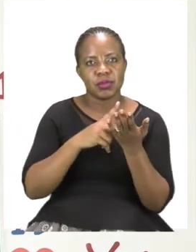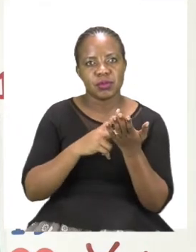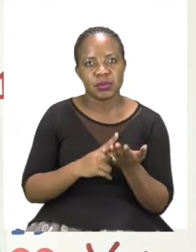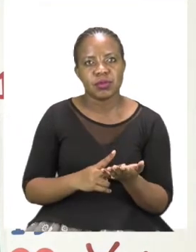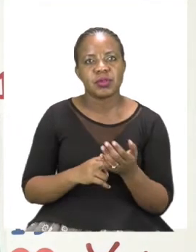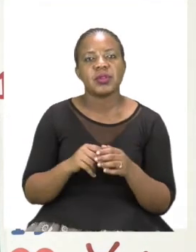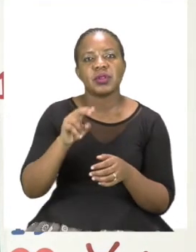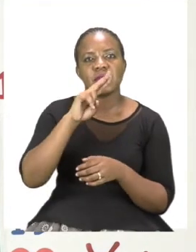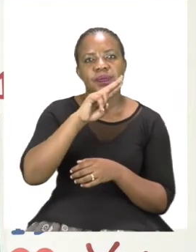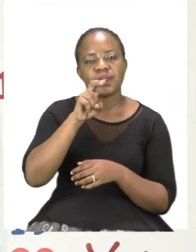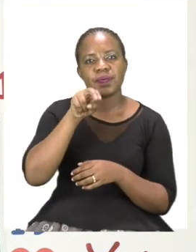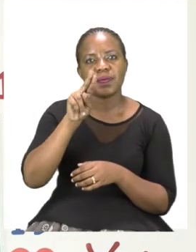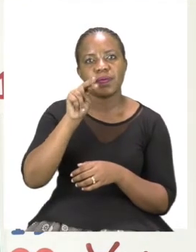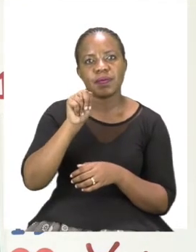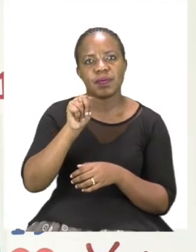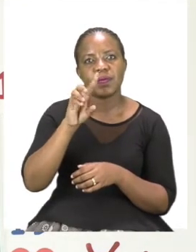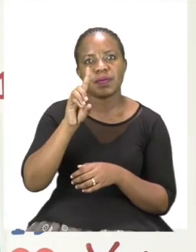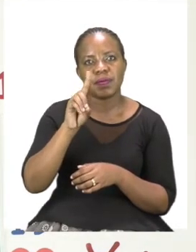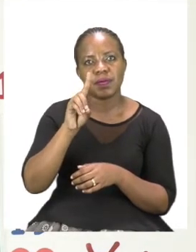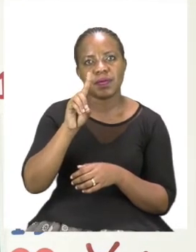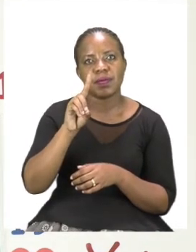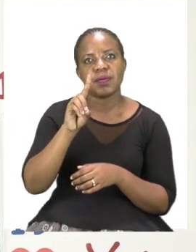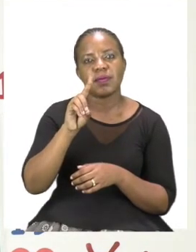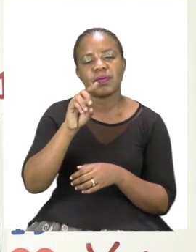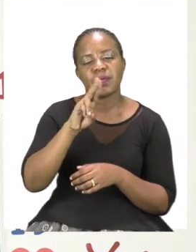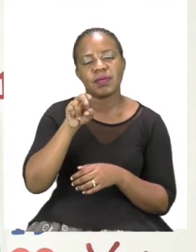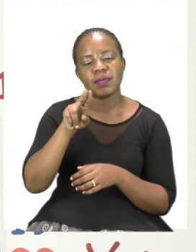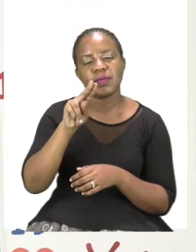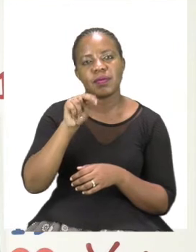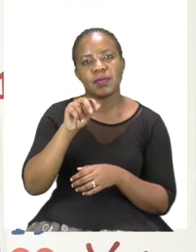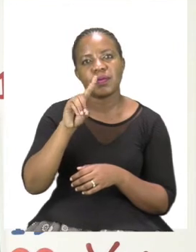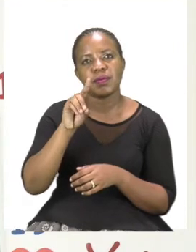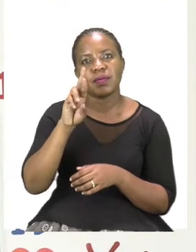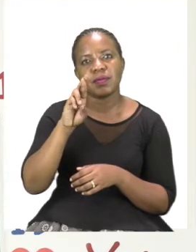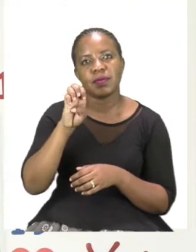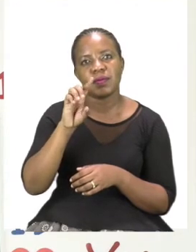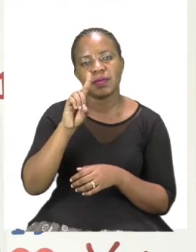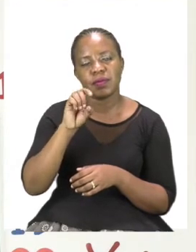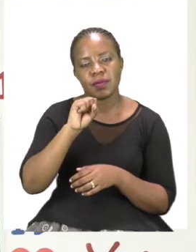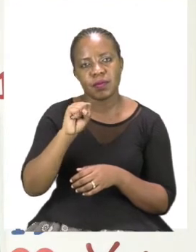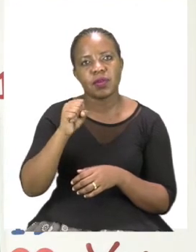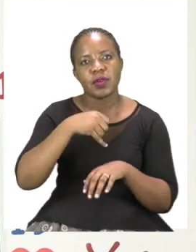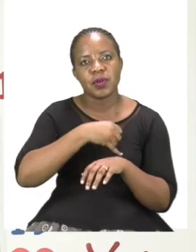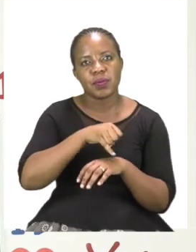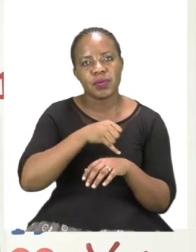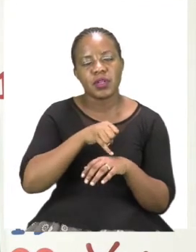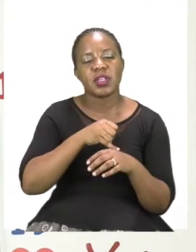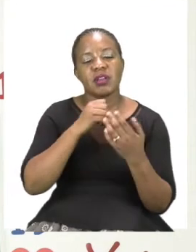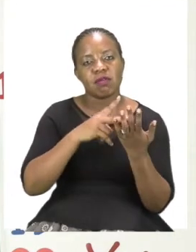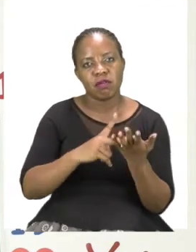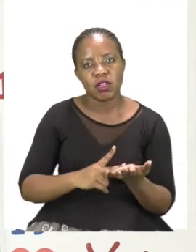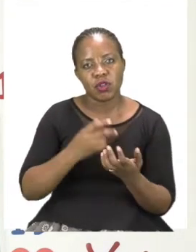2 zeros. So the first thing we're going to do is write our 3, and then